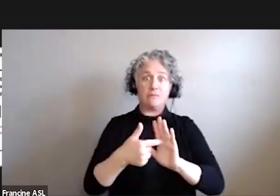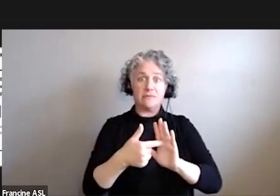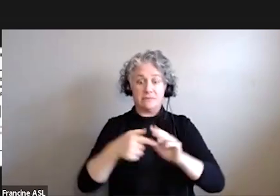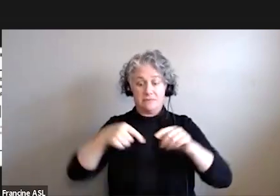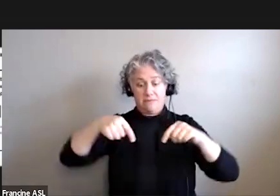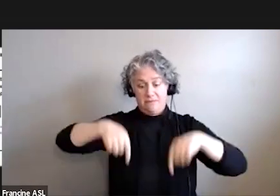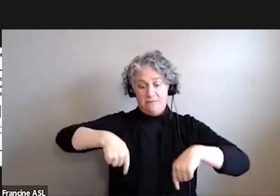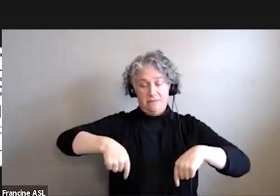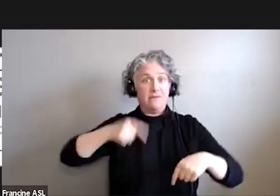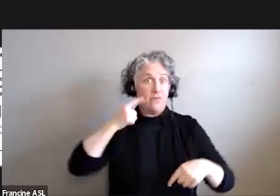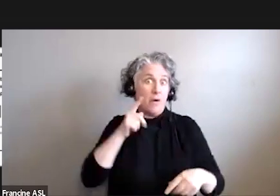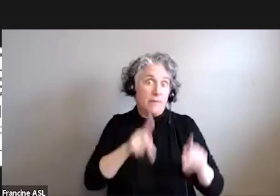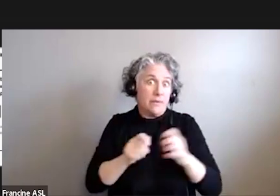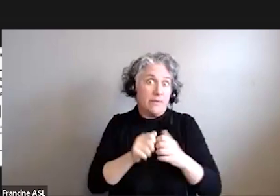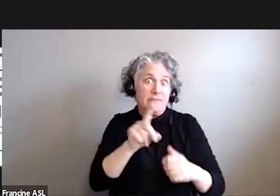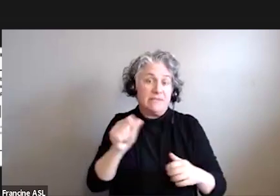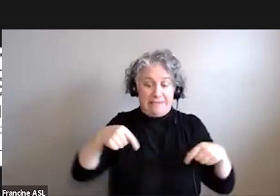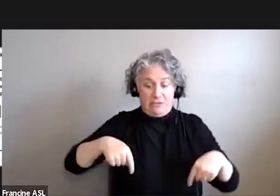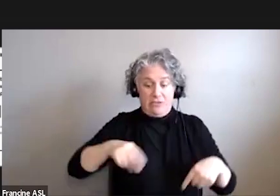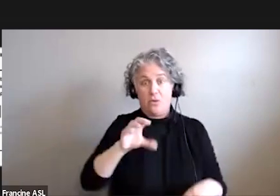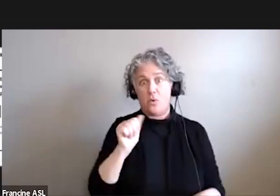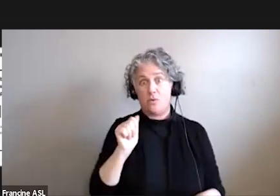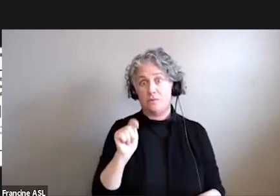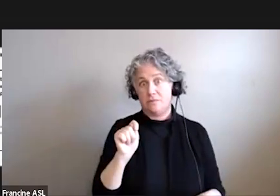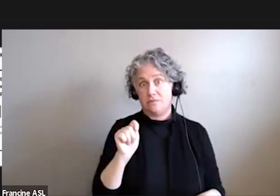Coast. Next slide.